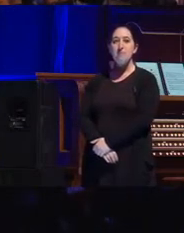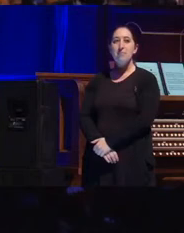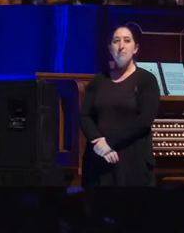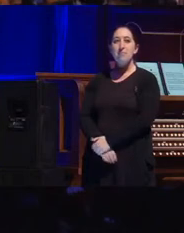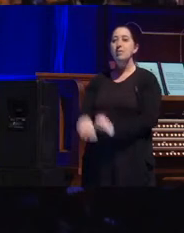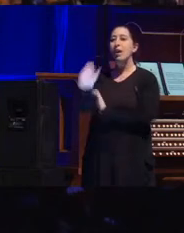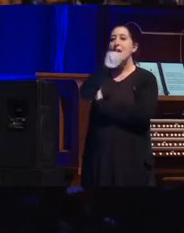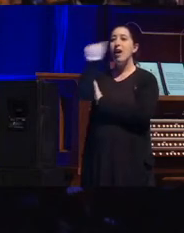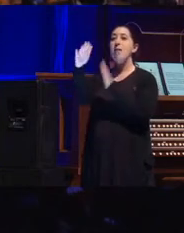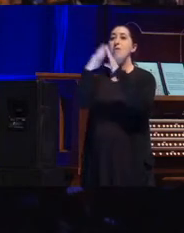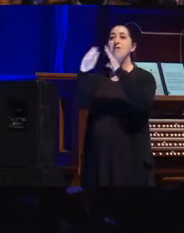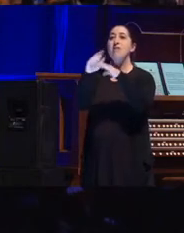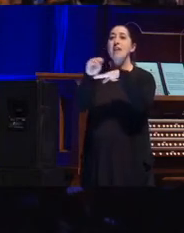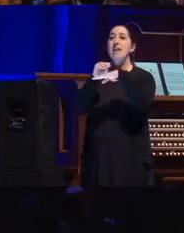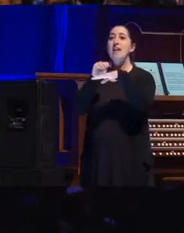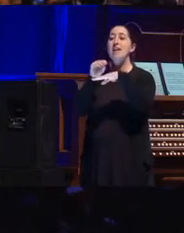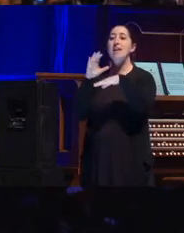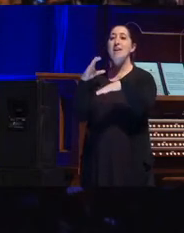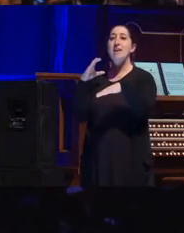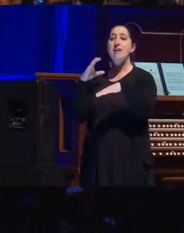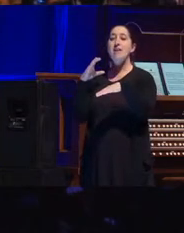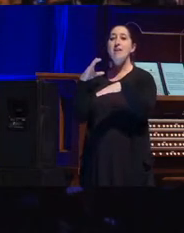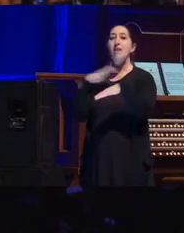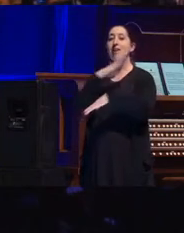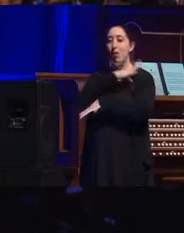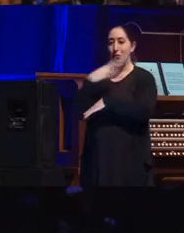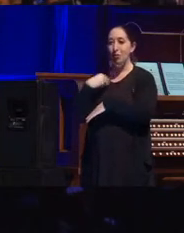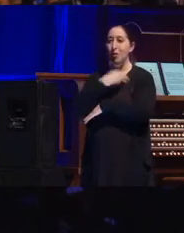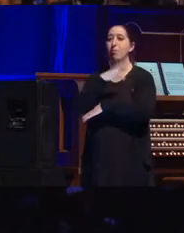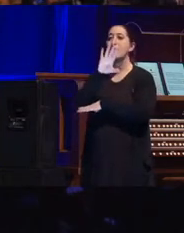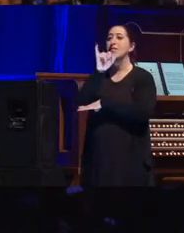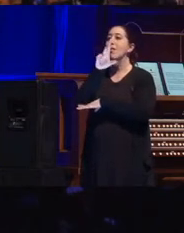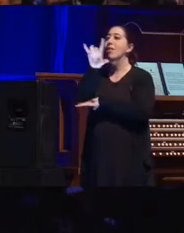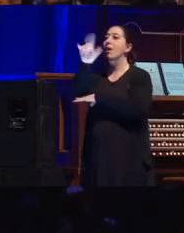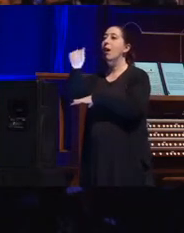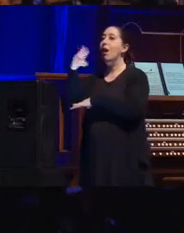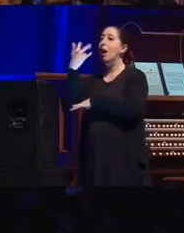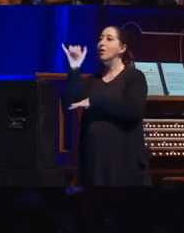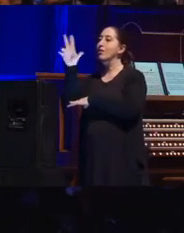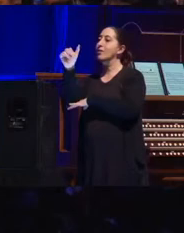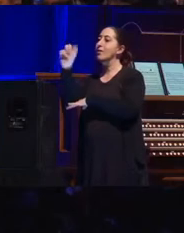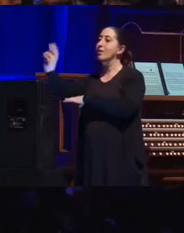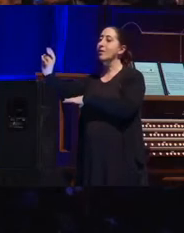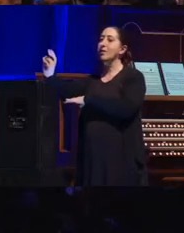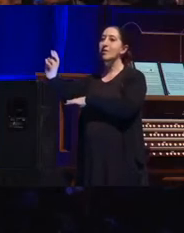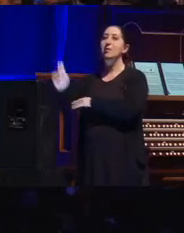Ann Arbor City Council Member Cynthia Harrison,